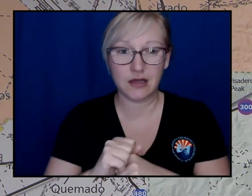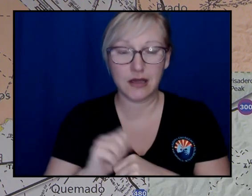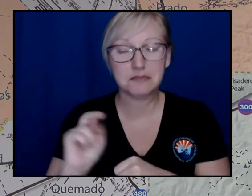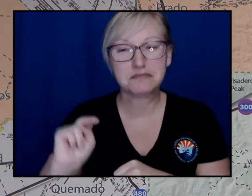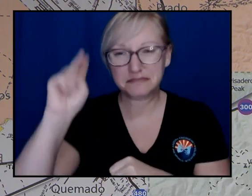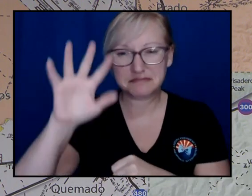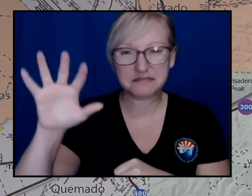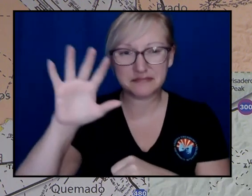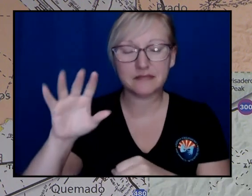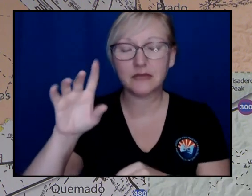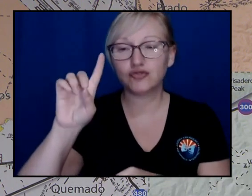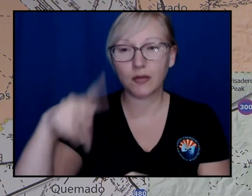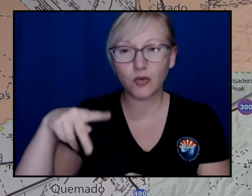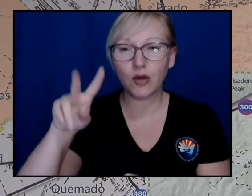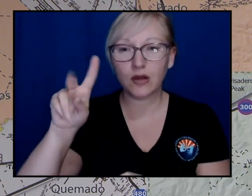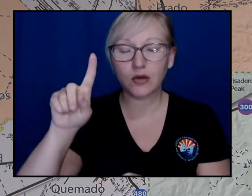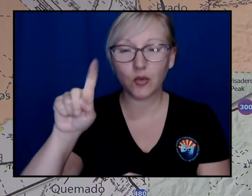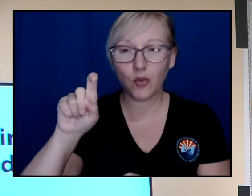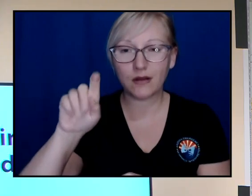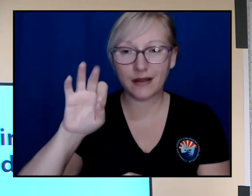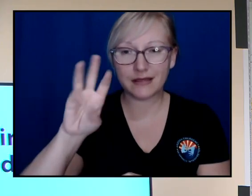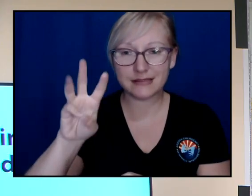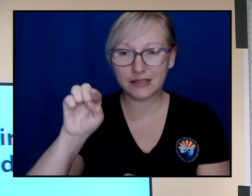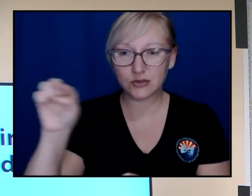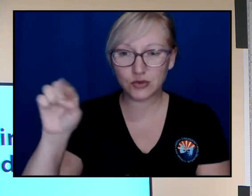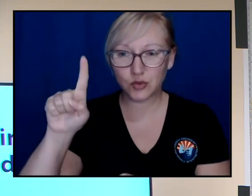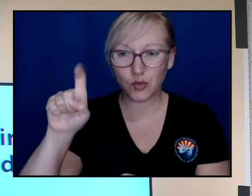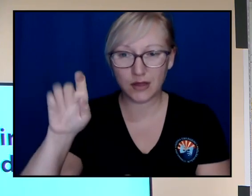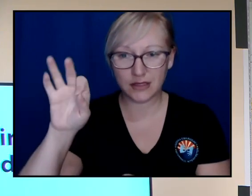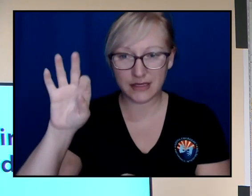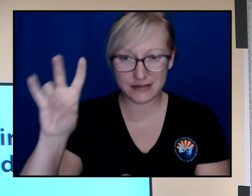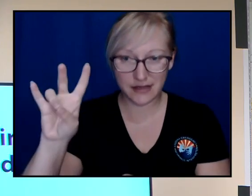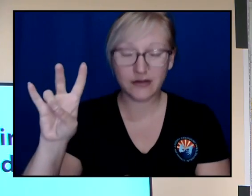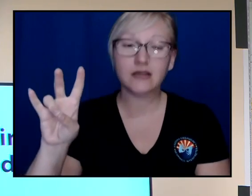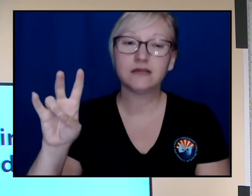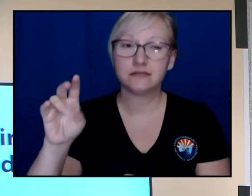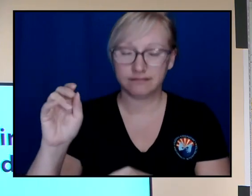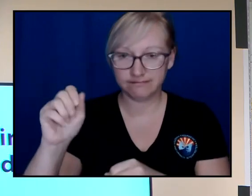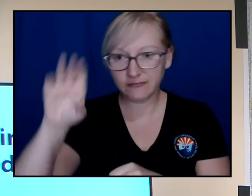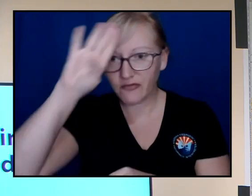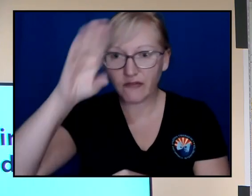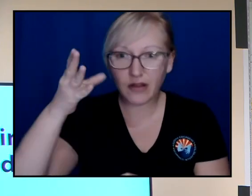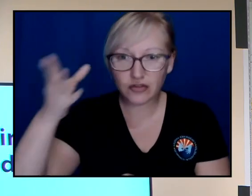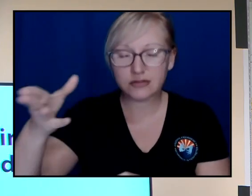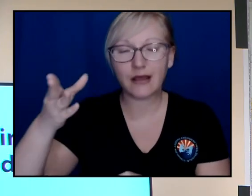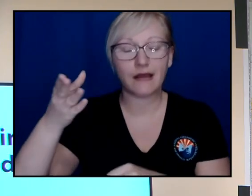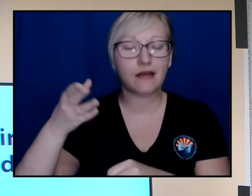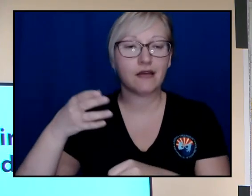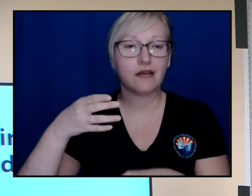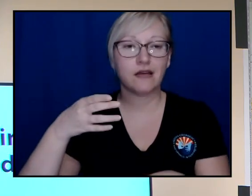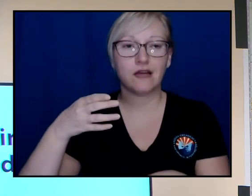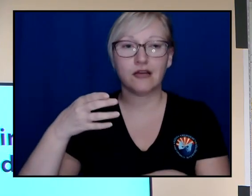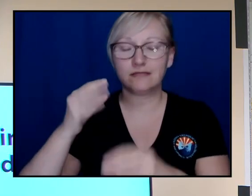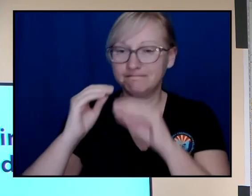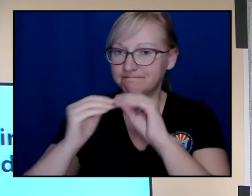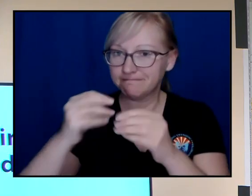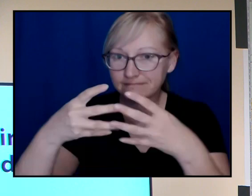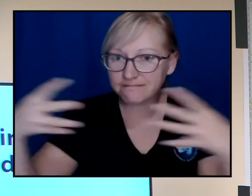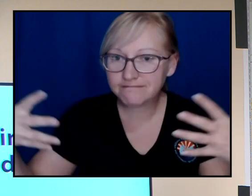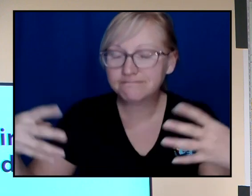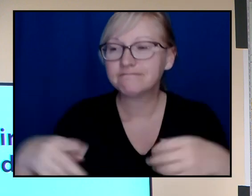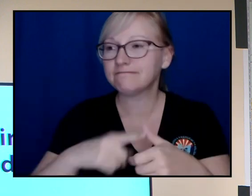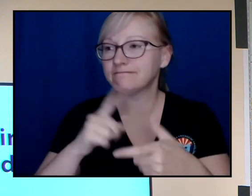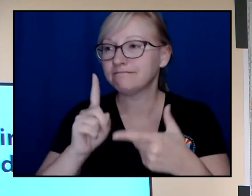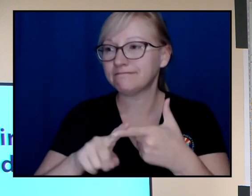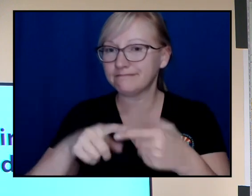point 196 to 197, a lot of hand crew work in there as far as fixing fence, taking care of trail